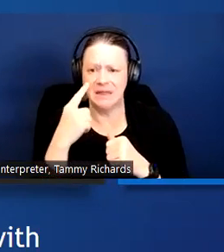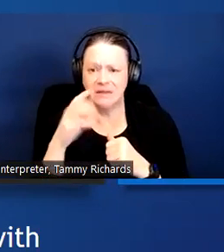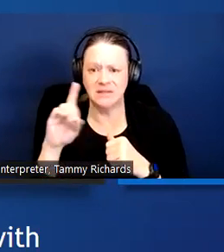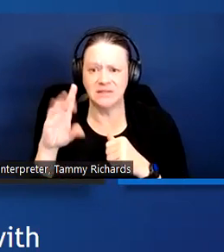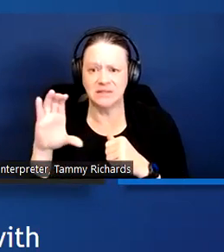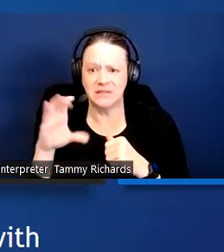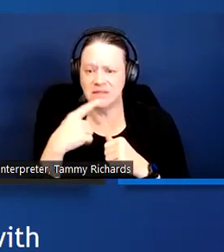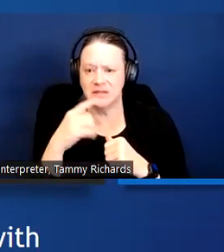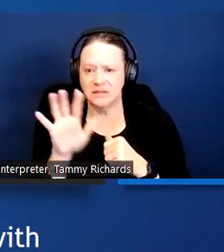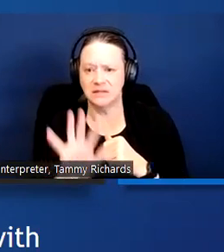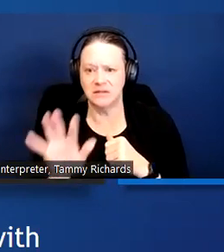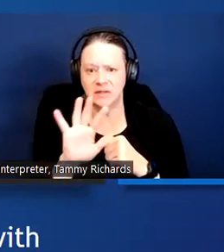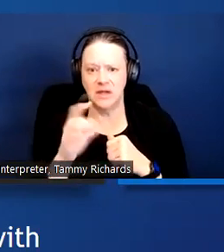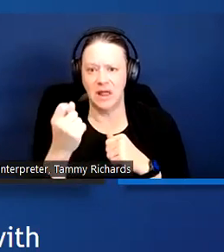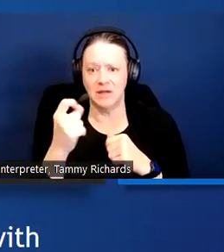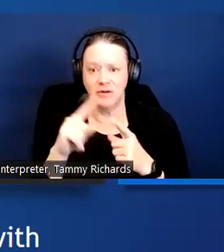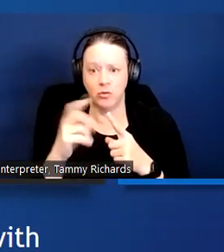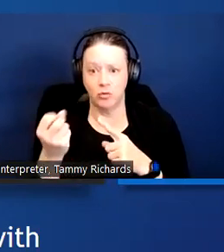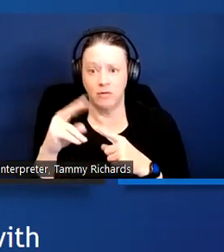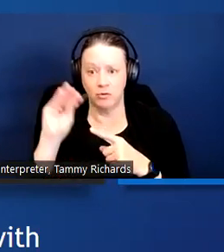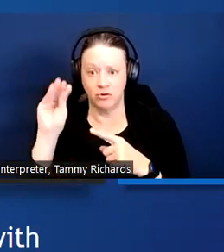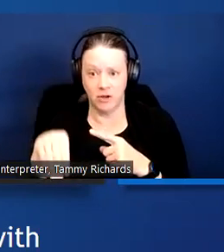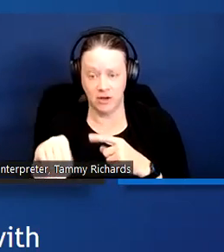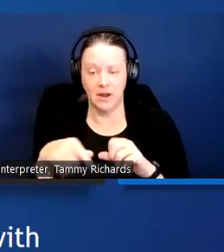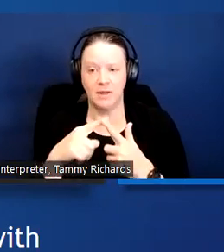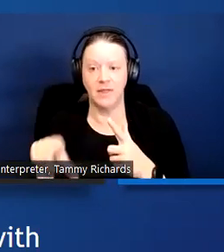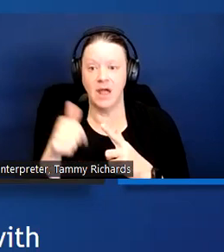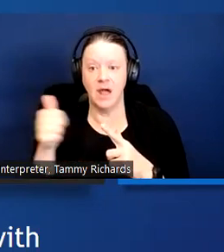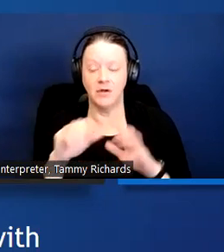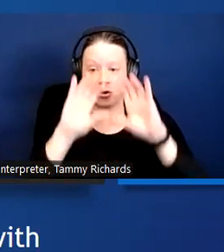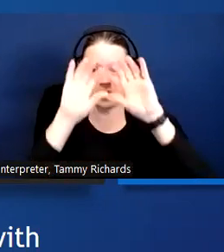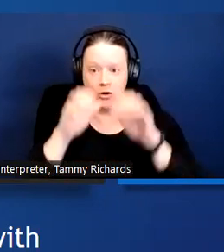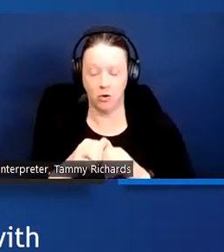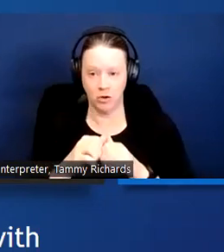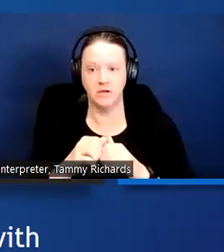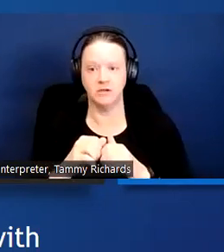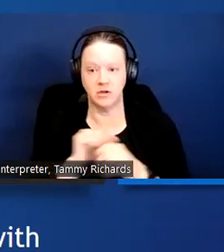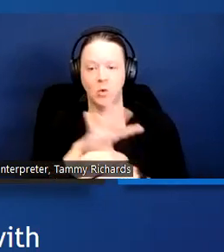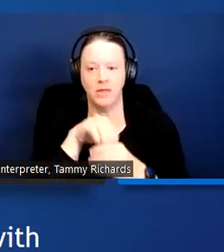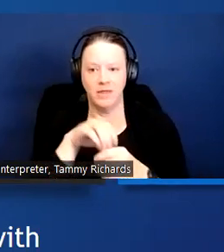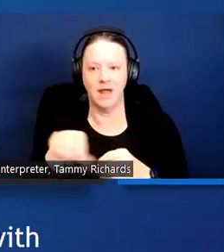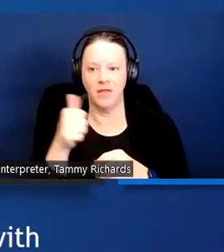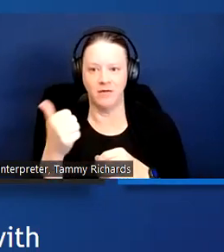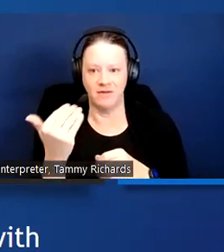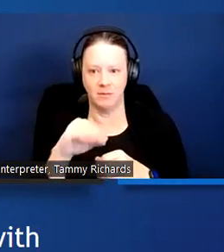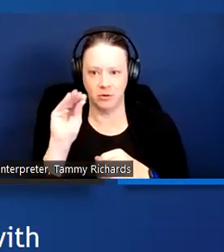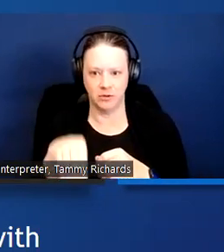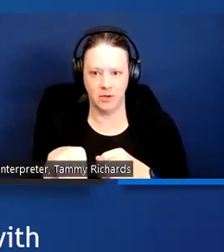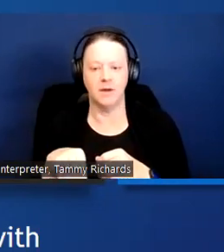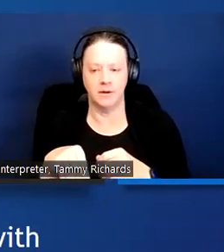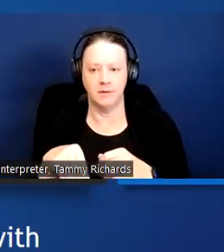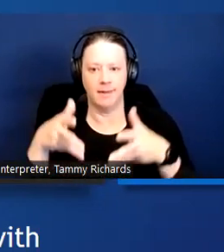says 11 to 12%. And then the other categories fill up the other 15%.